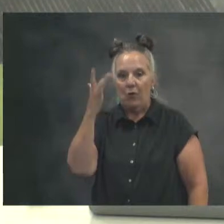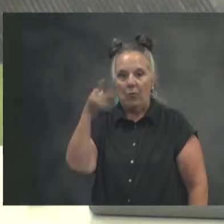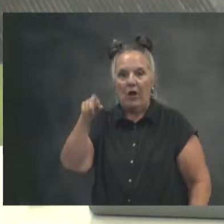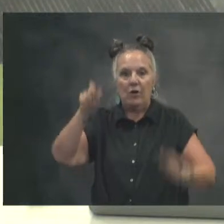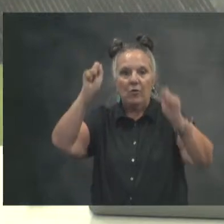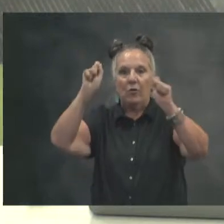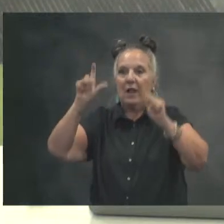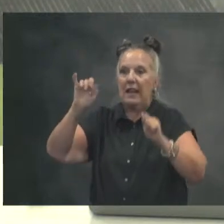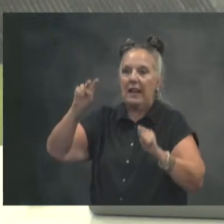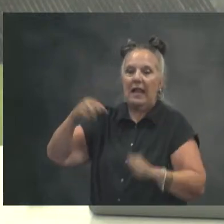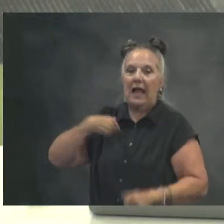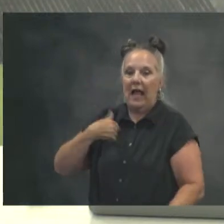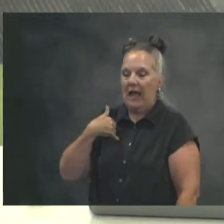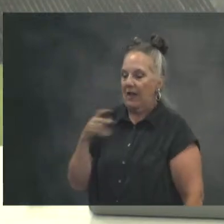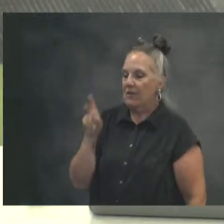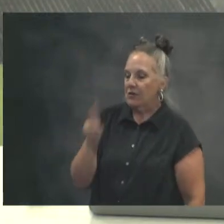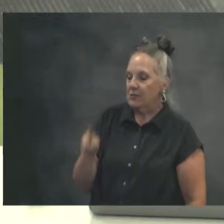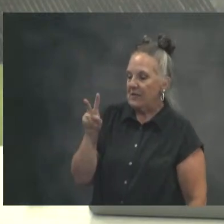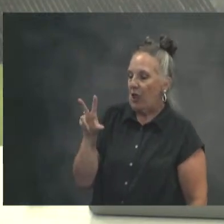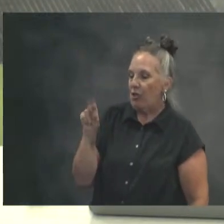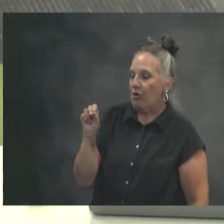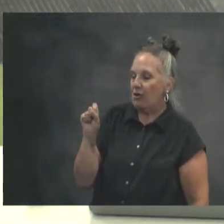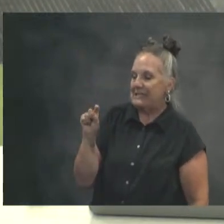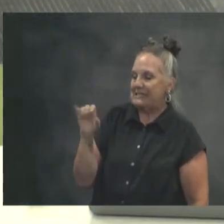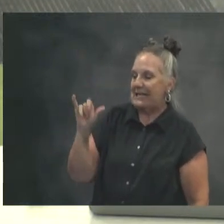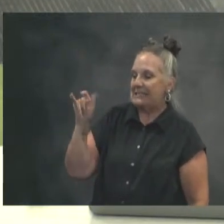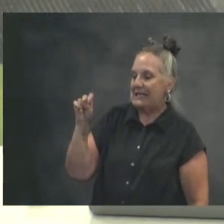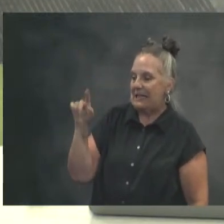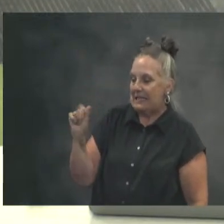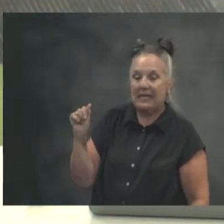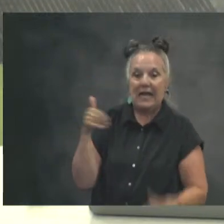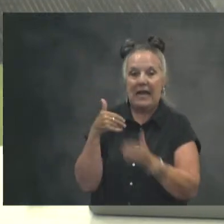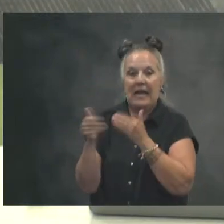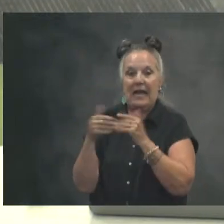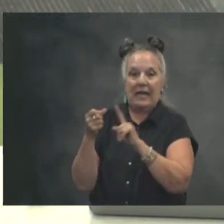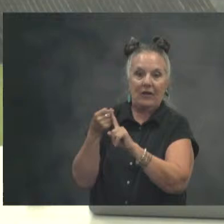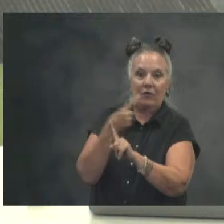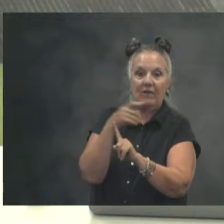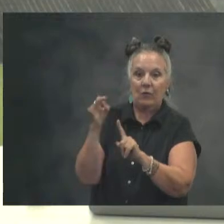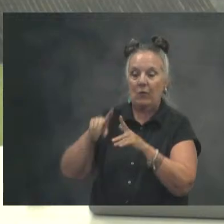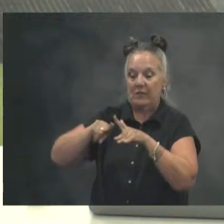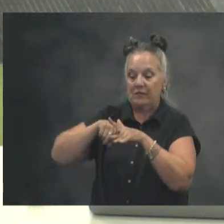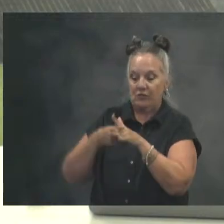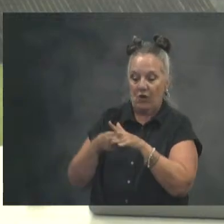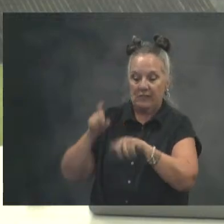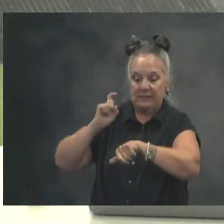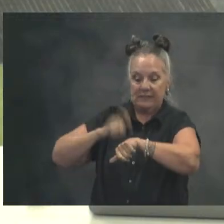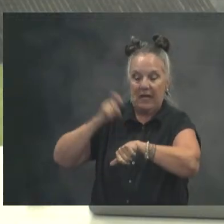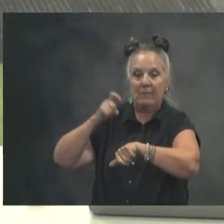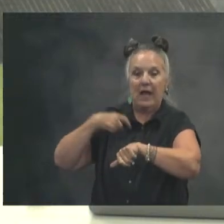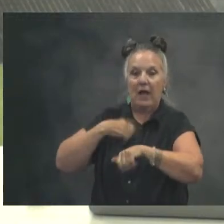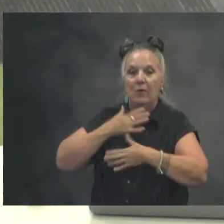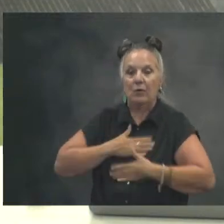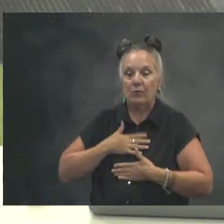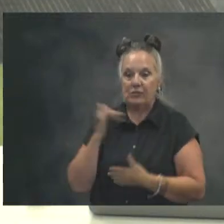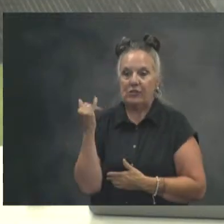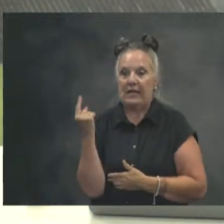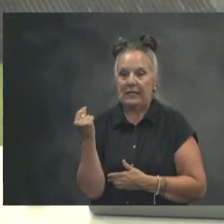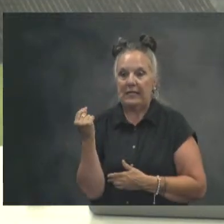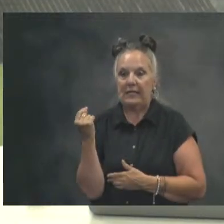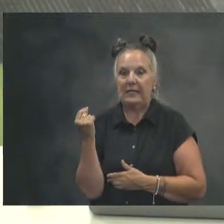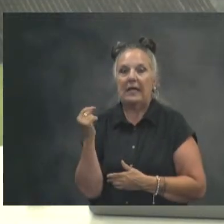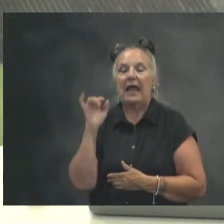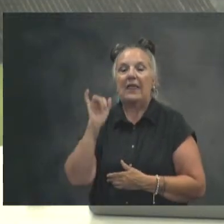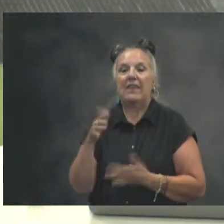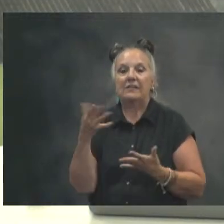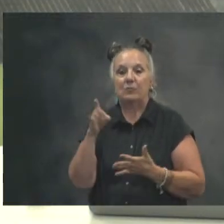at me, Linda? I still have 2 minutes and 30 seconds left, Linda. So anyway, if you want to start timing the 2 minutes and 30 seconds, I would appreciate it. So that's what